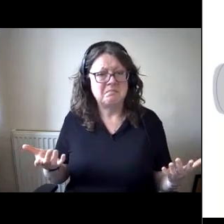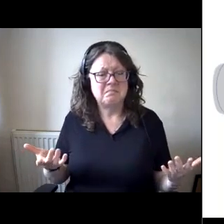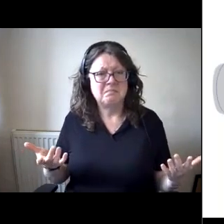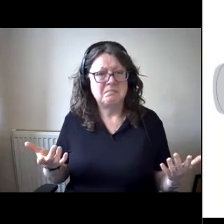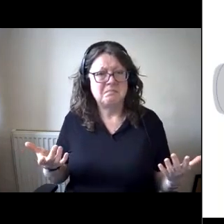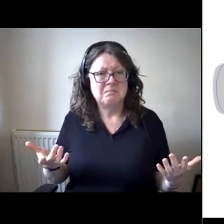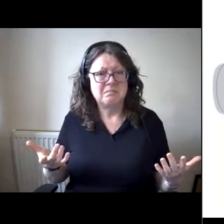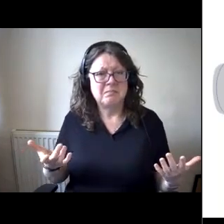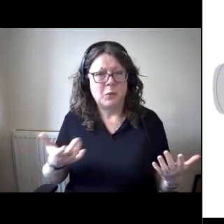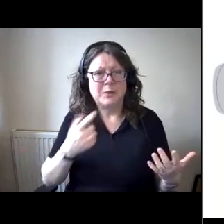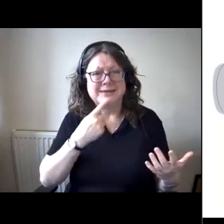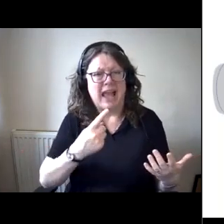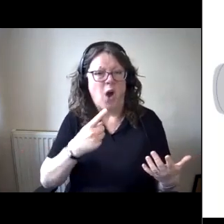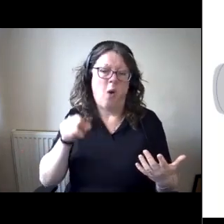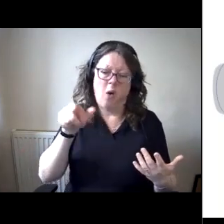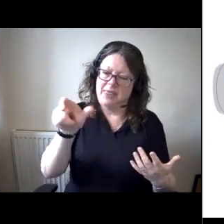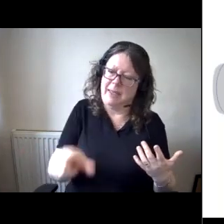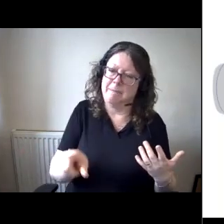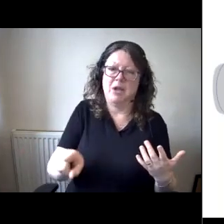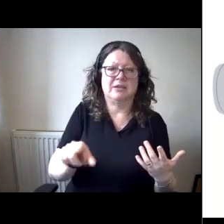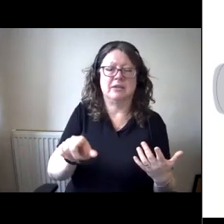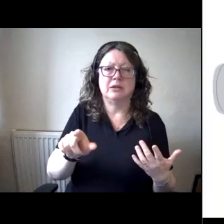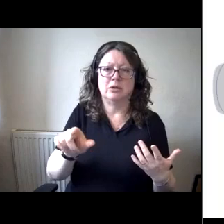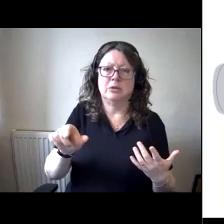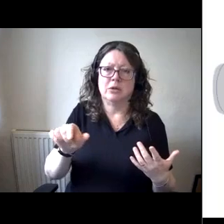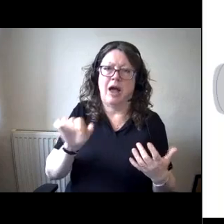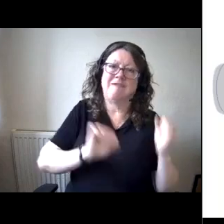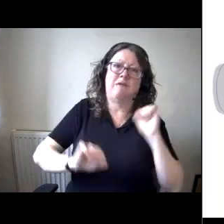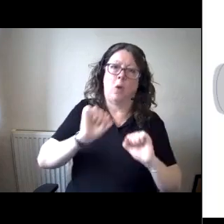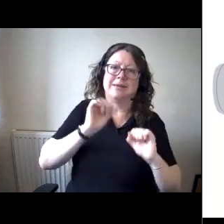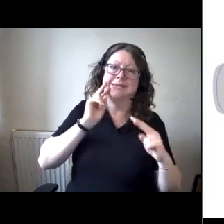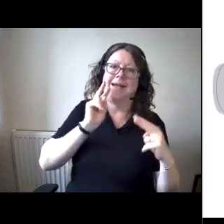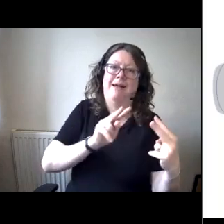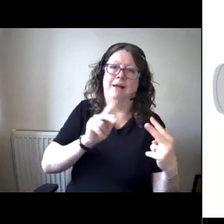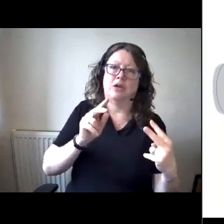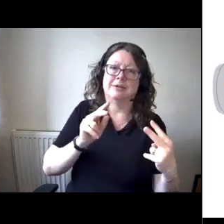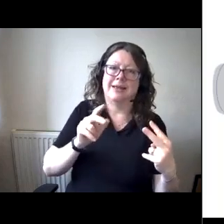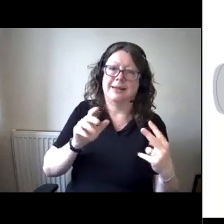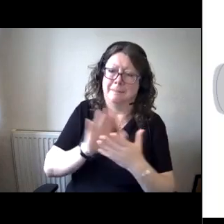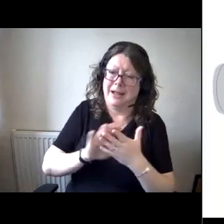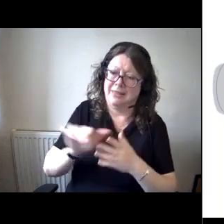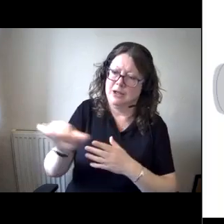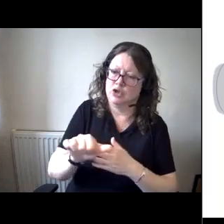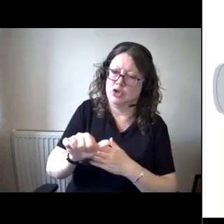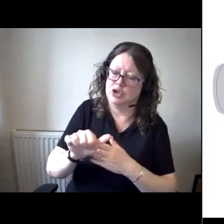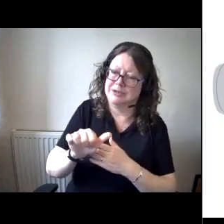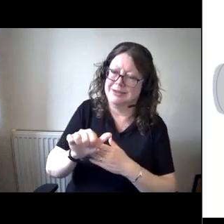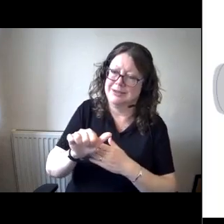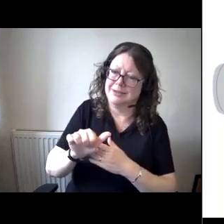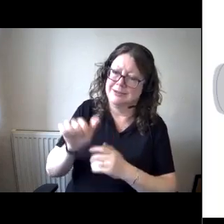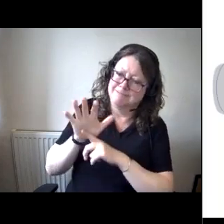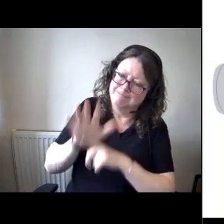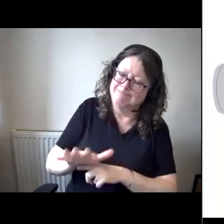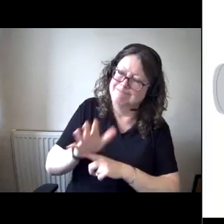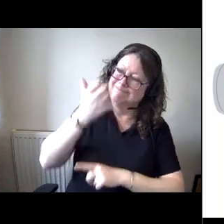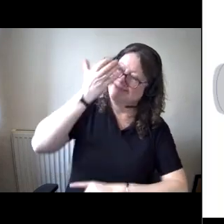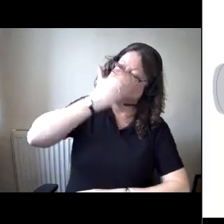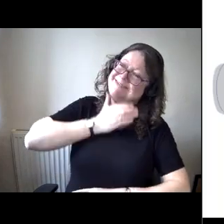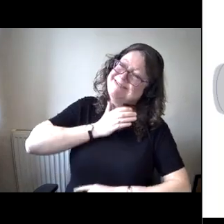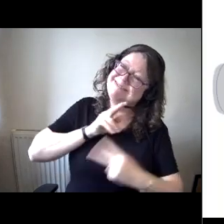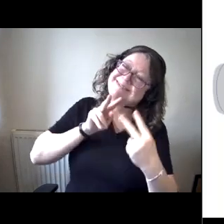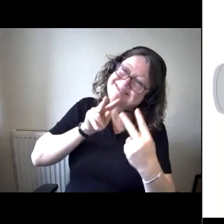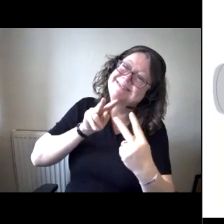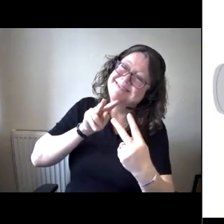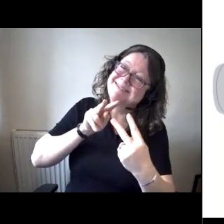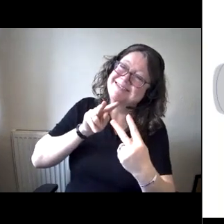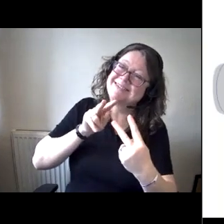saying that person needs to feel uncomfortable, and they're doing something wrong, they're avoiding it, almost like it's a choice. So maybe we can